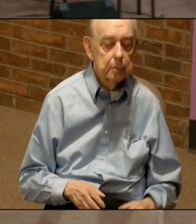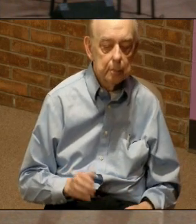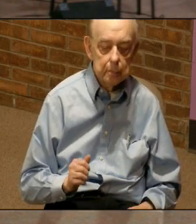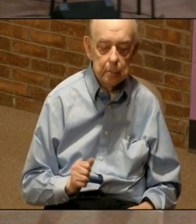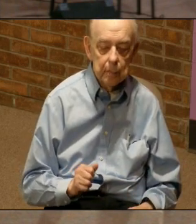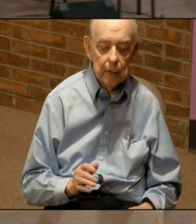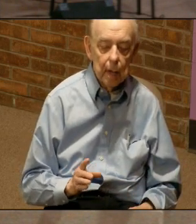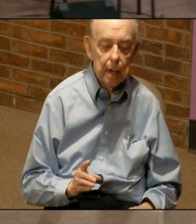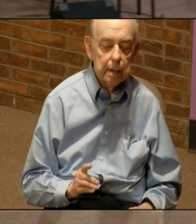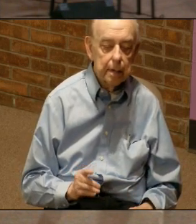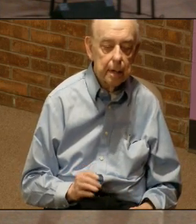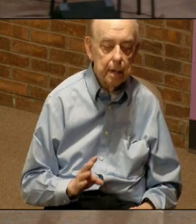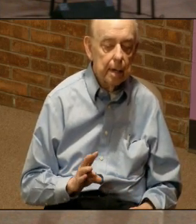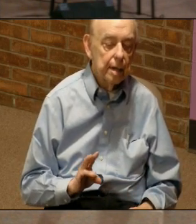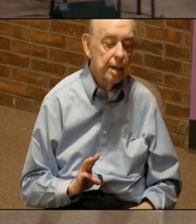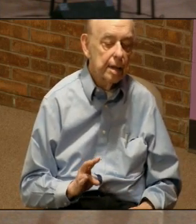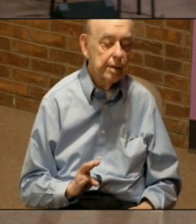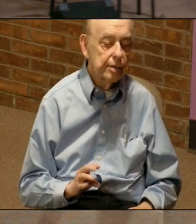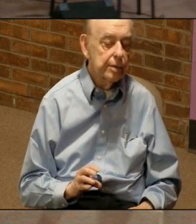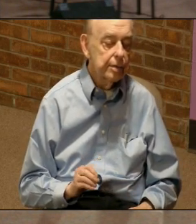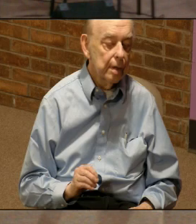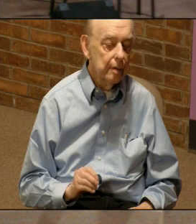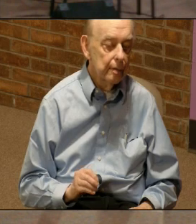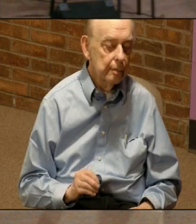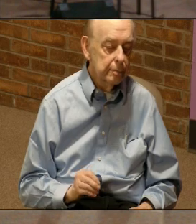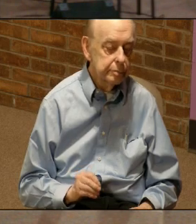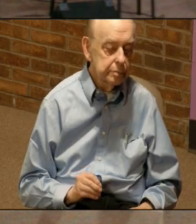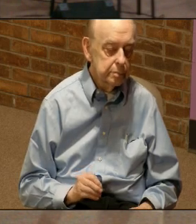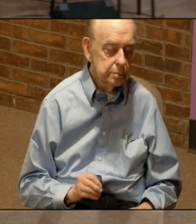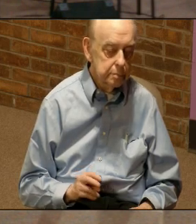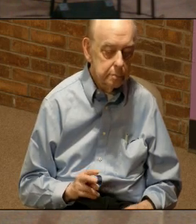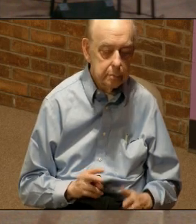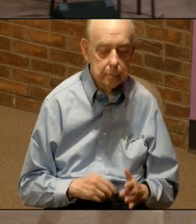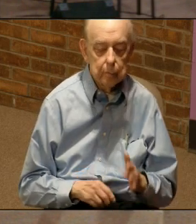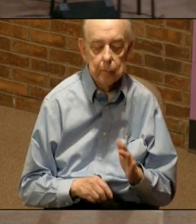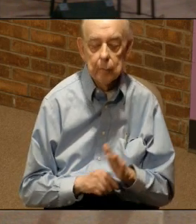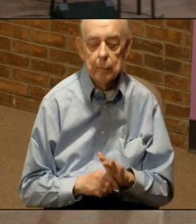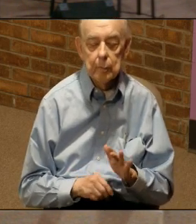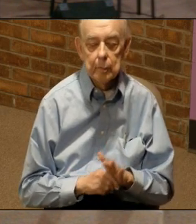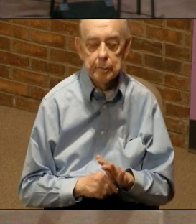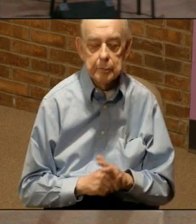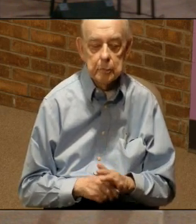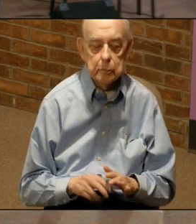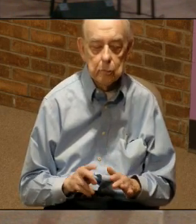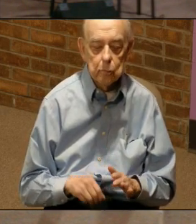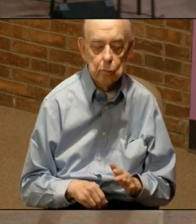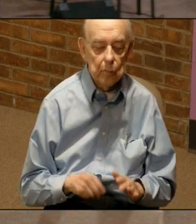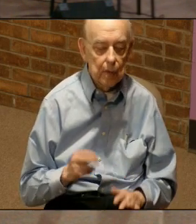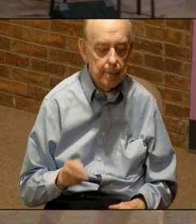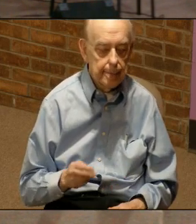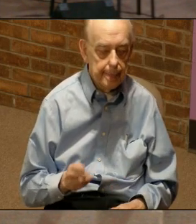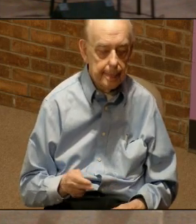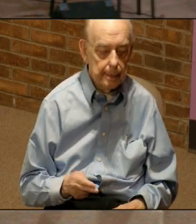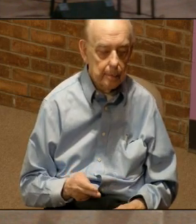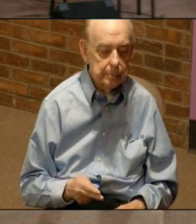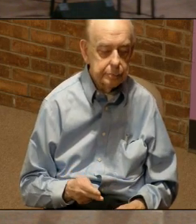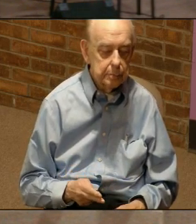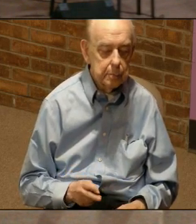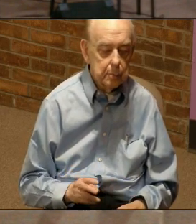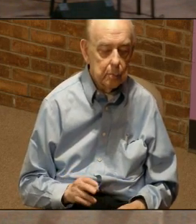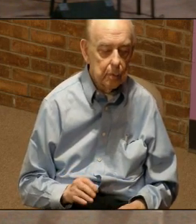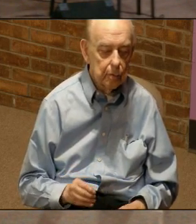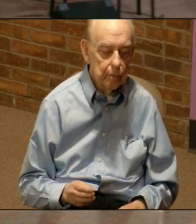AD 70. You can read the scriptures. You can read the history of